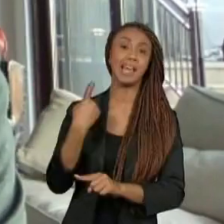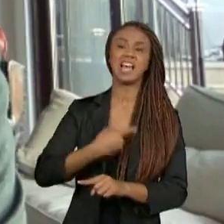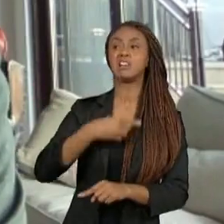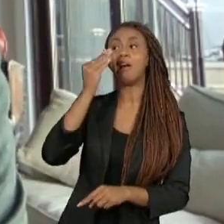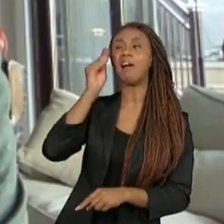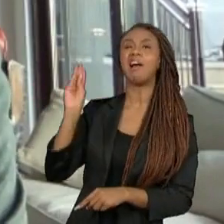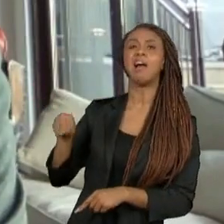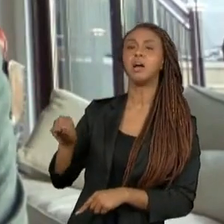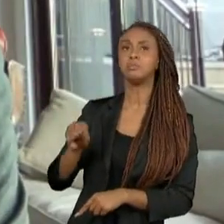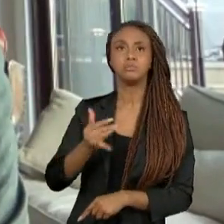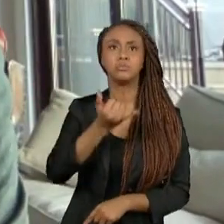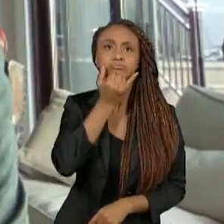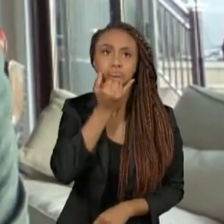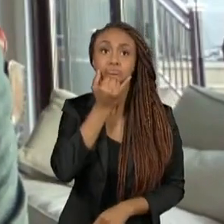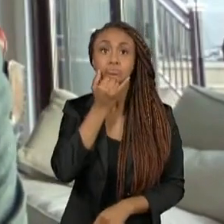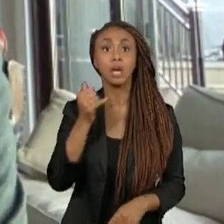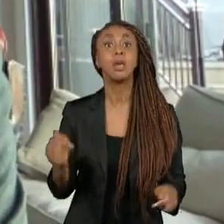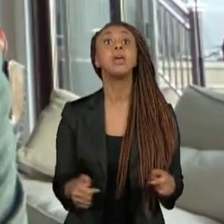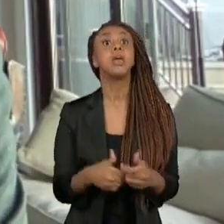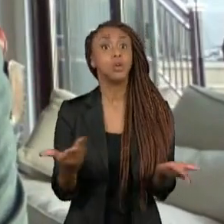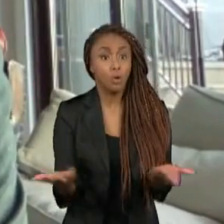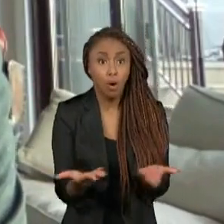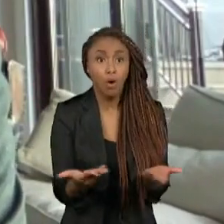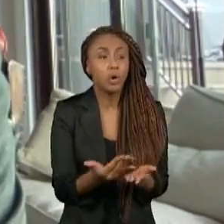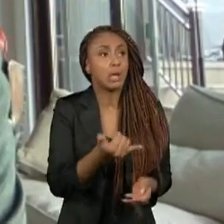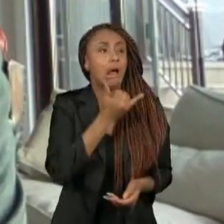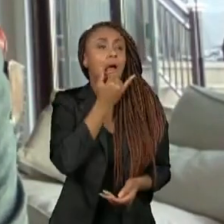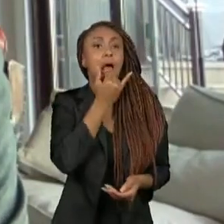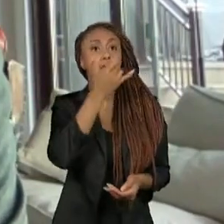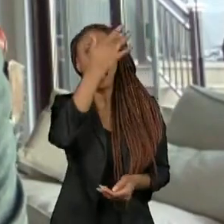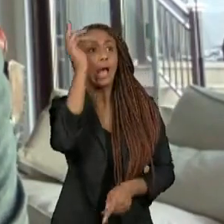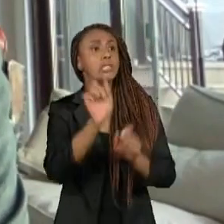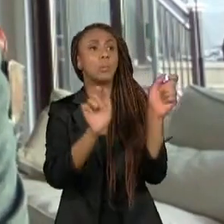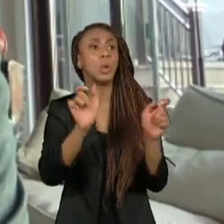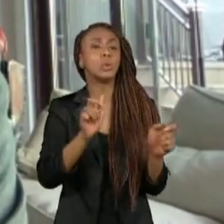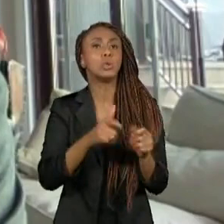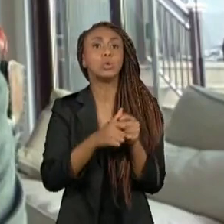many people have now lost their lives because they believed